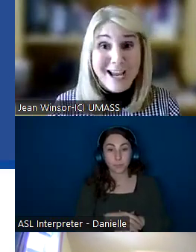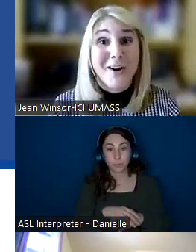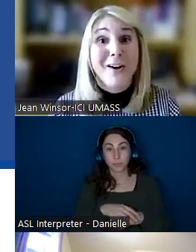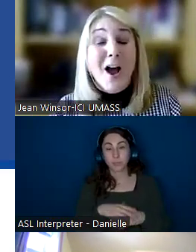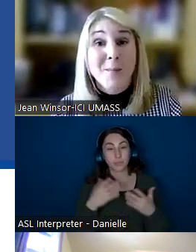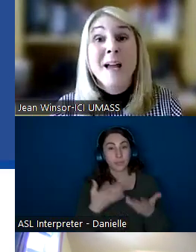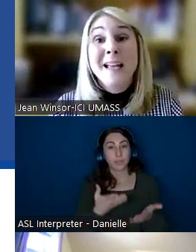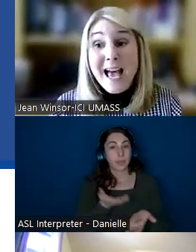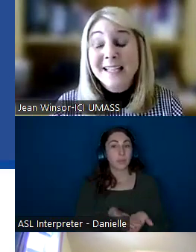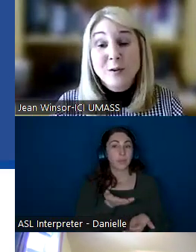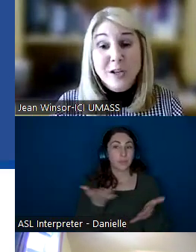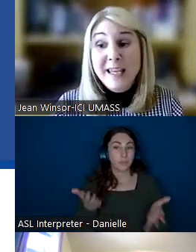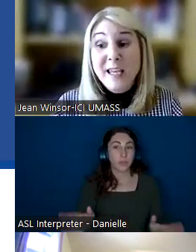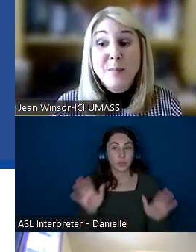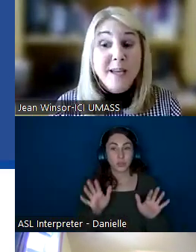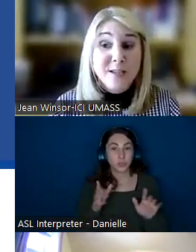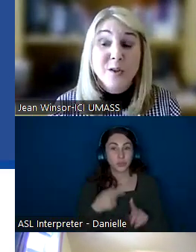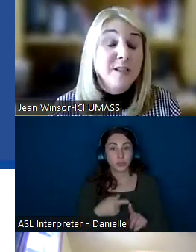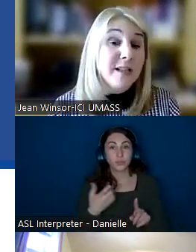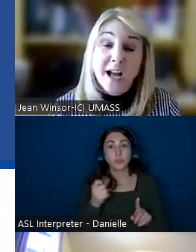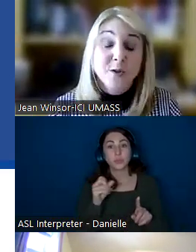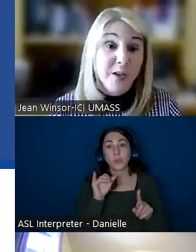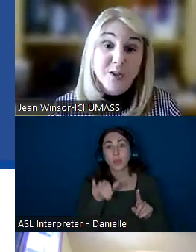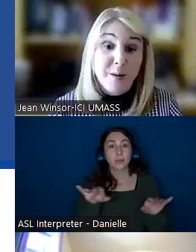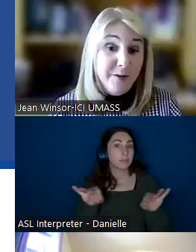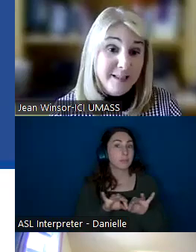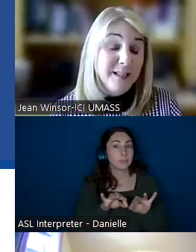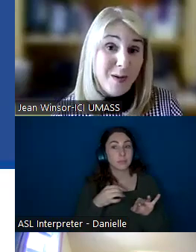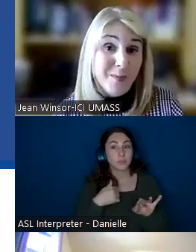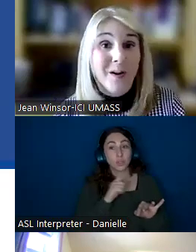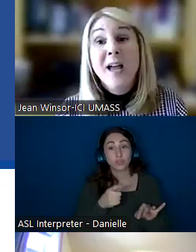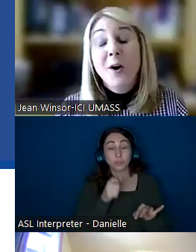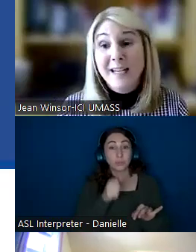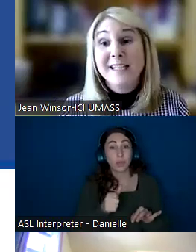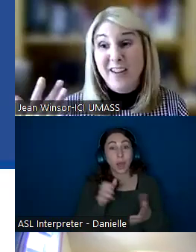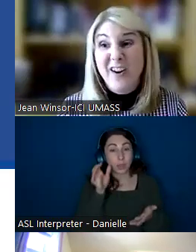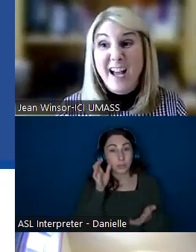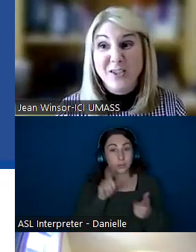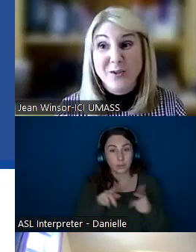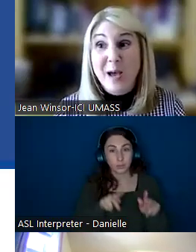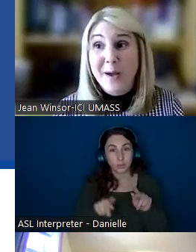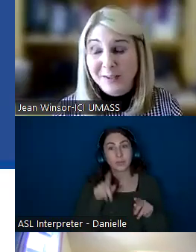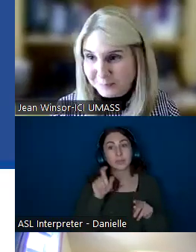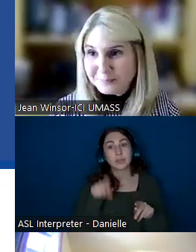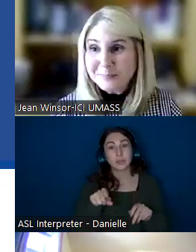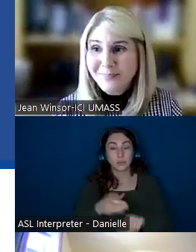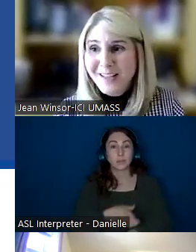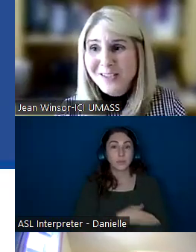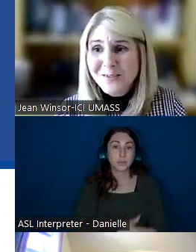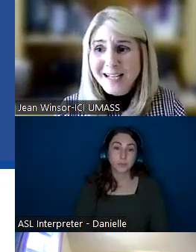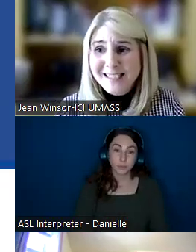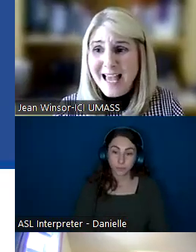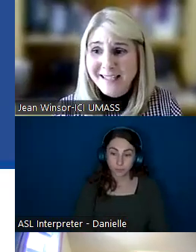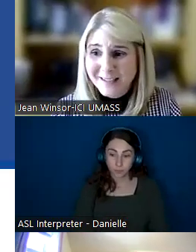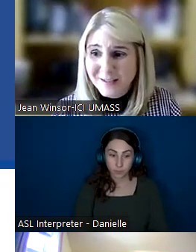it's there. That is a key piece. We are just not doing a good job of listening to people. We need to figure out how to do that better.